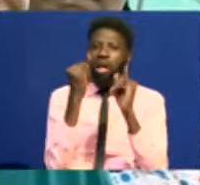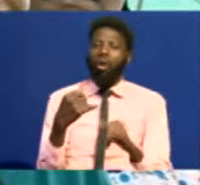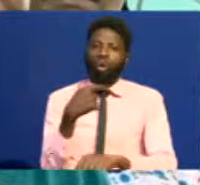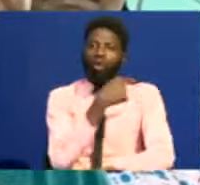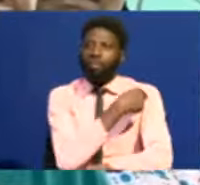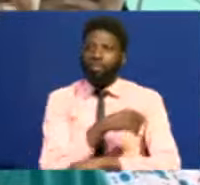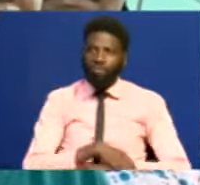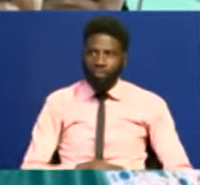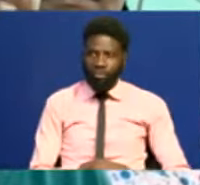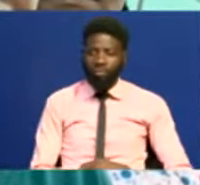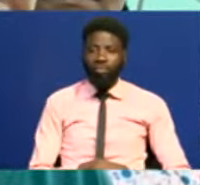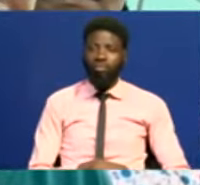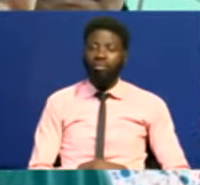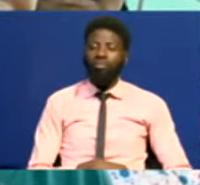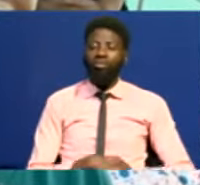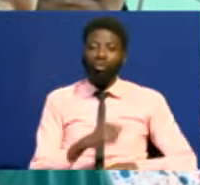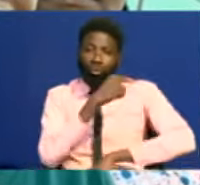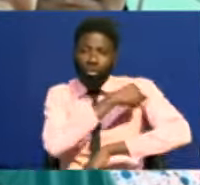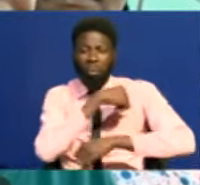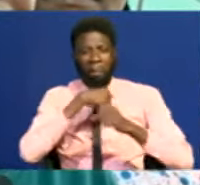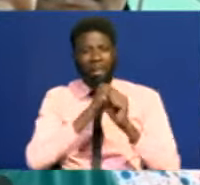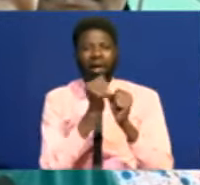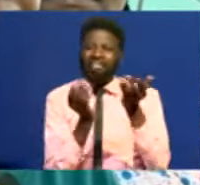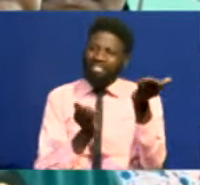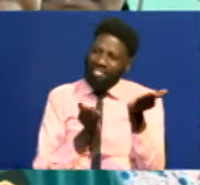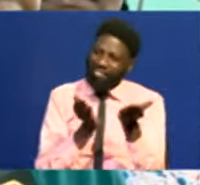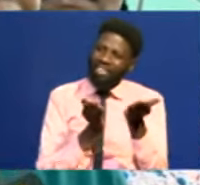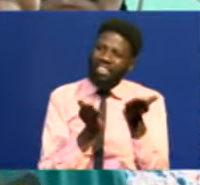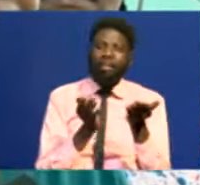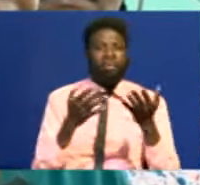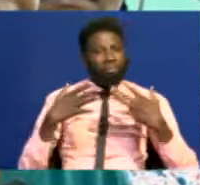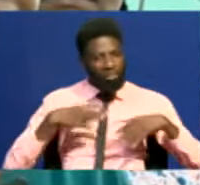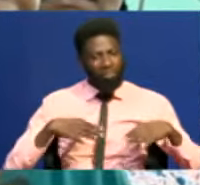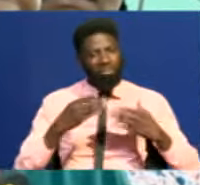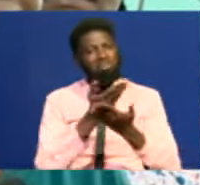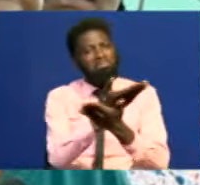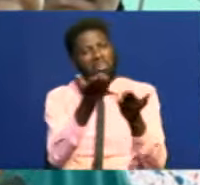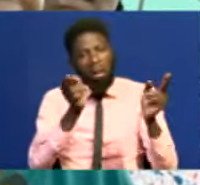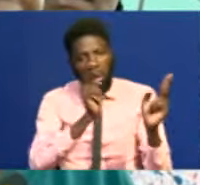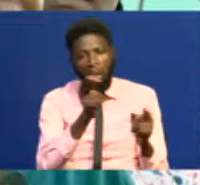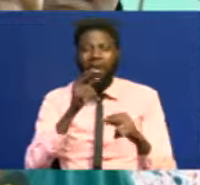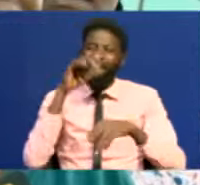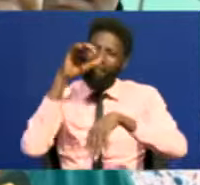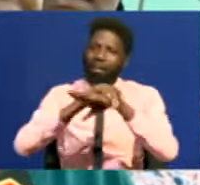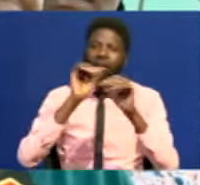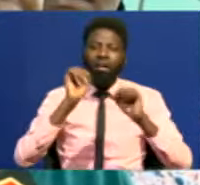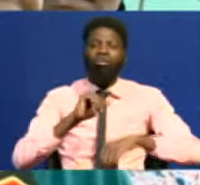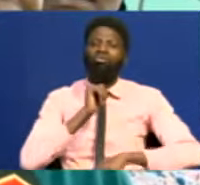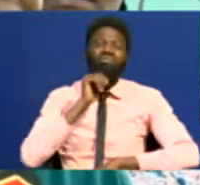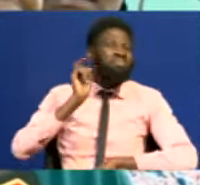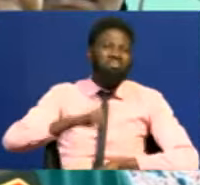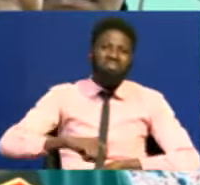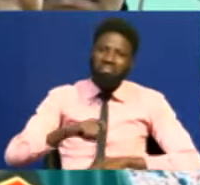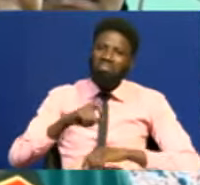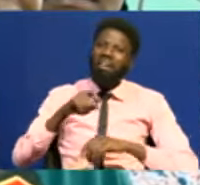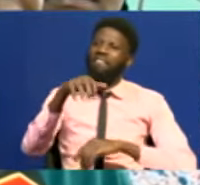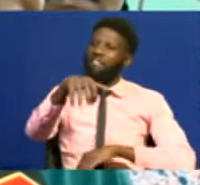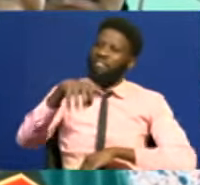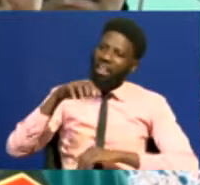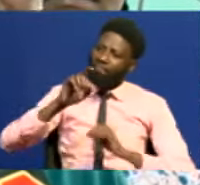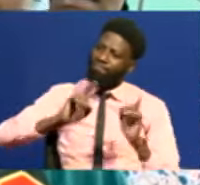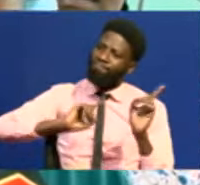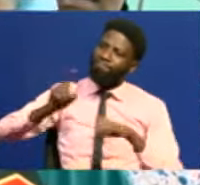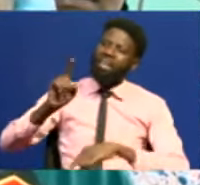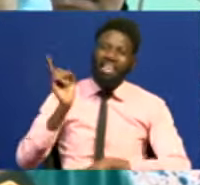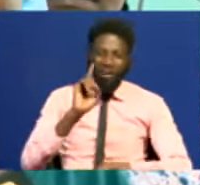This facility now has brought the services closer to the common mwananchi. They do not have to bear the cost of going to Nairobi and